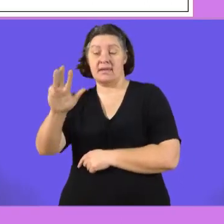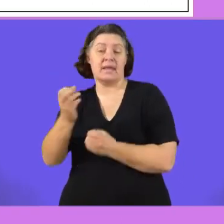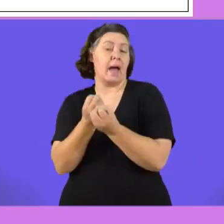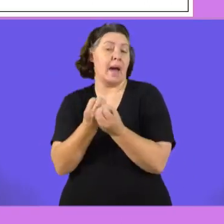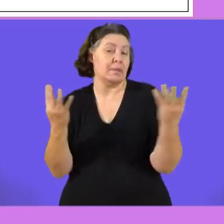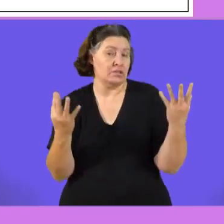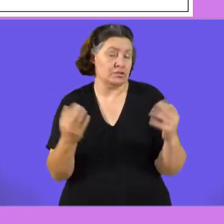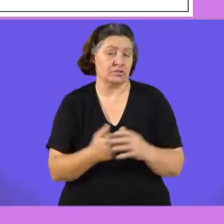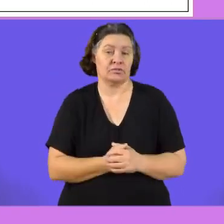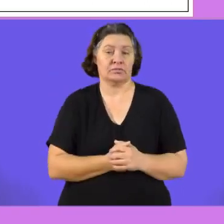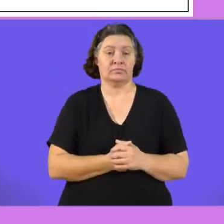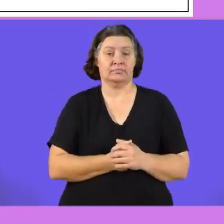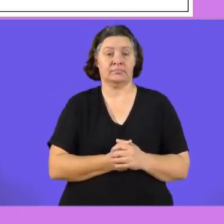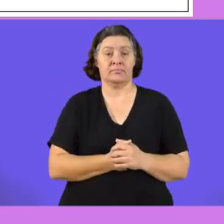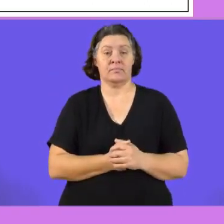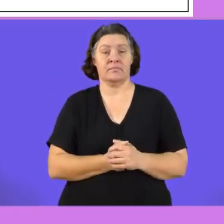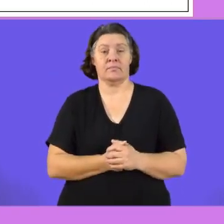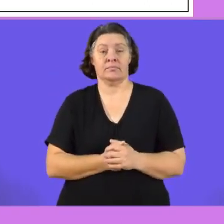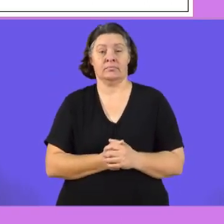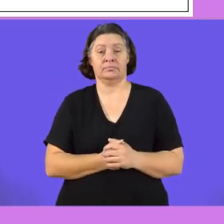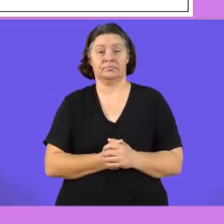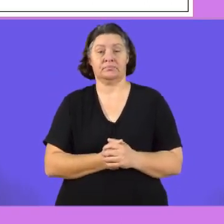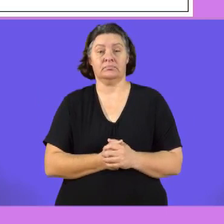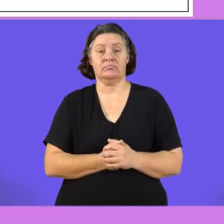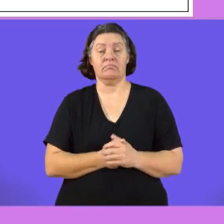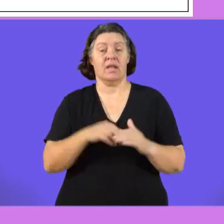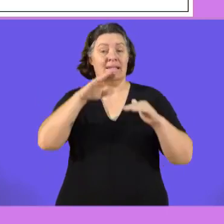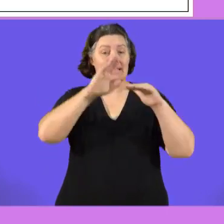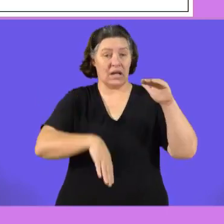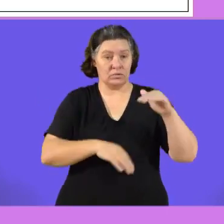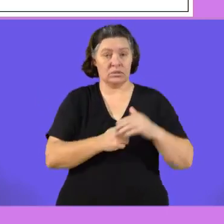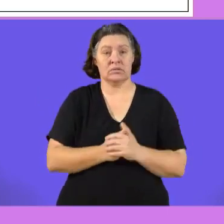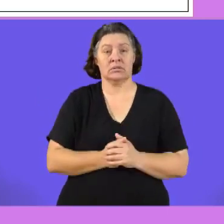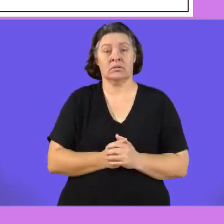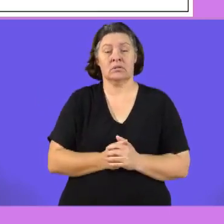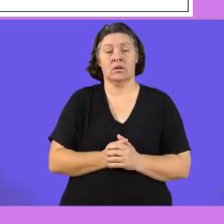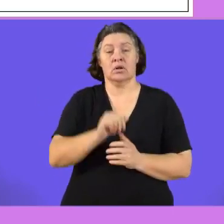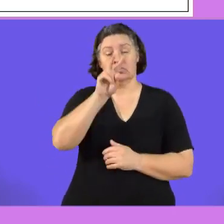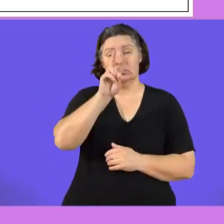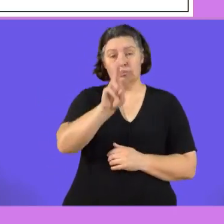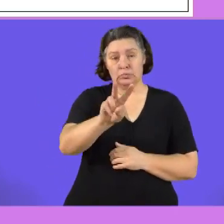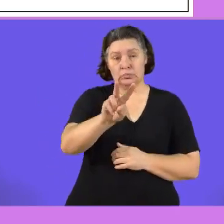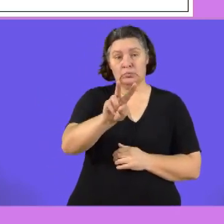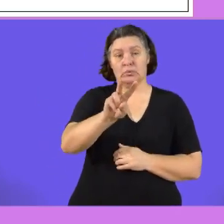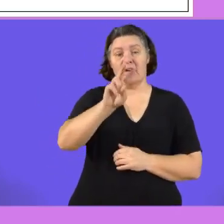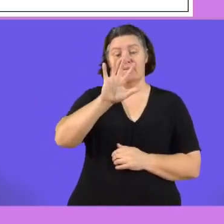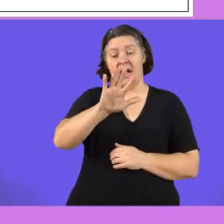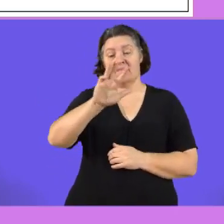by 1,299. So that will give you a discount of